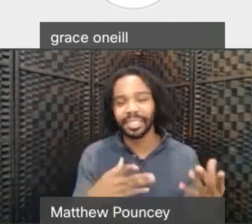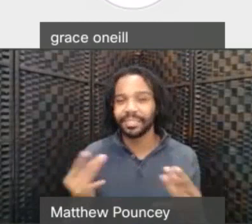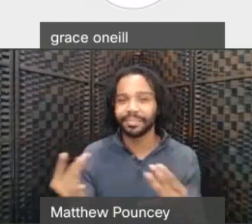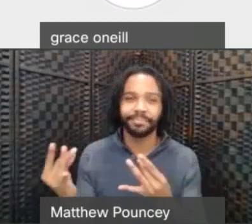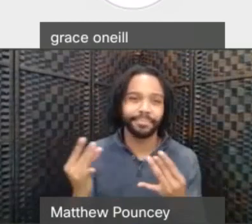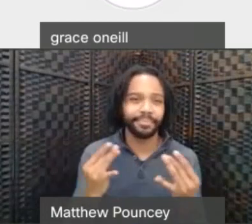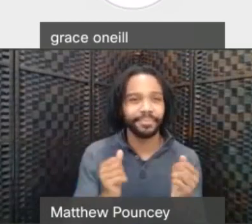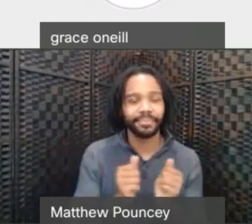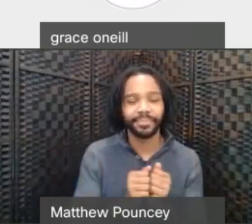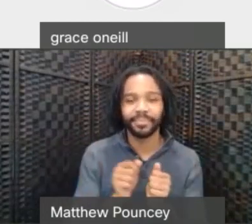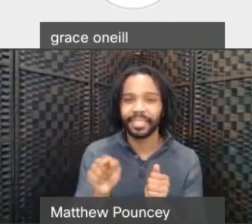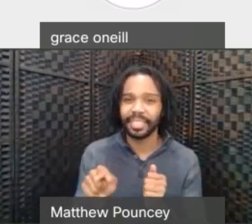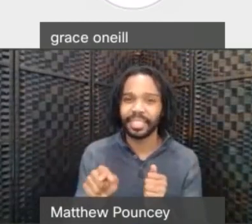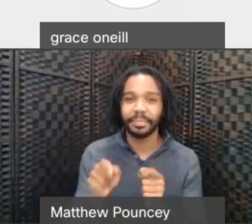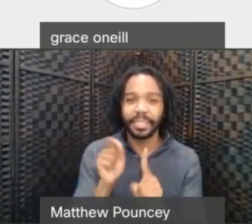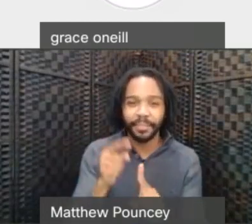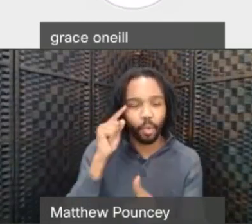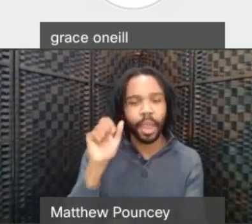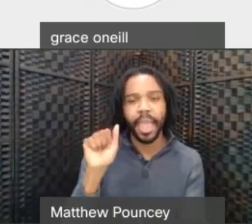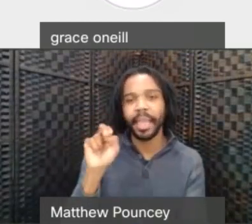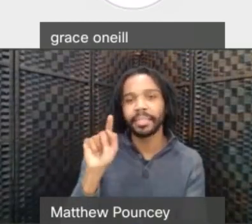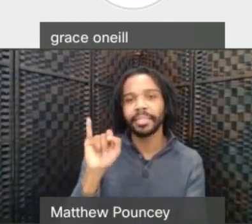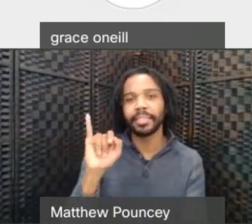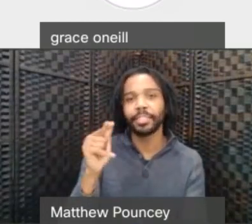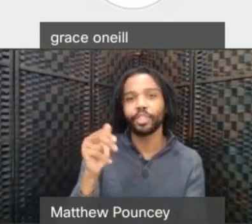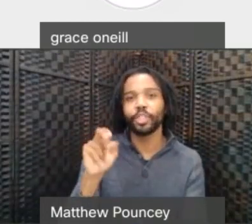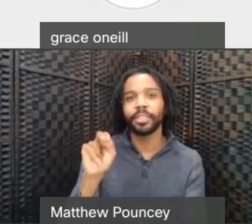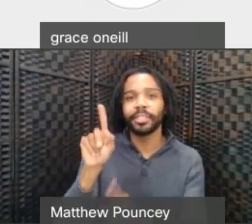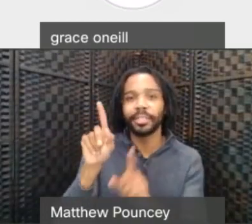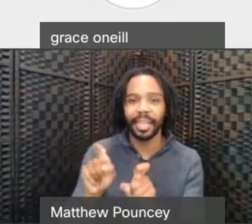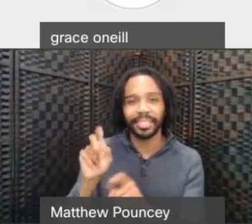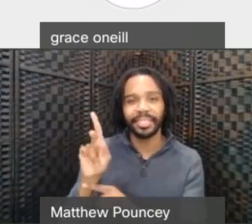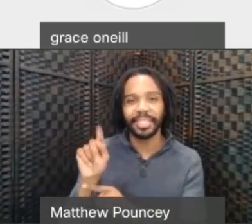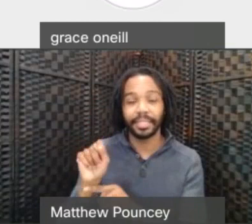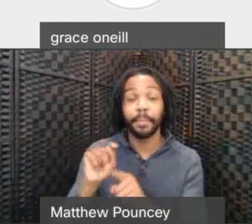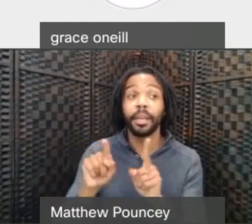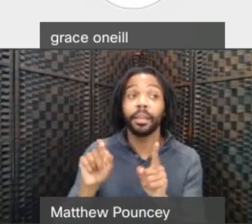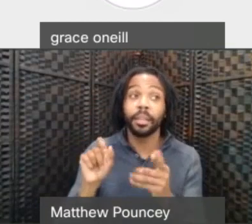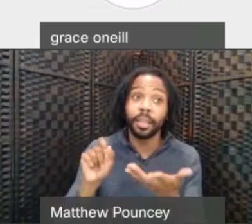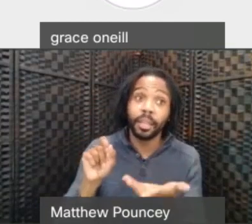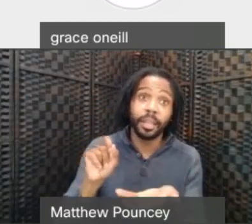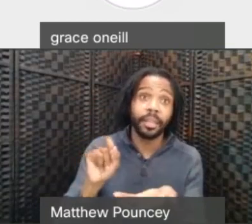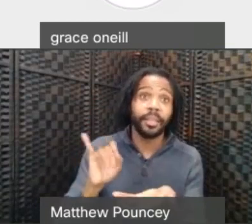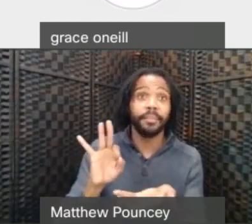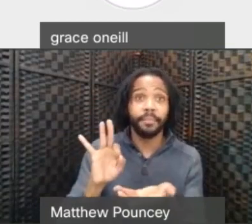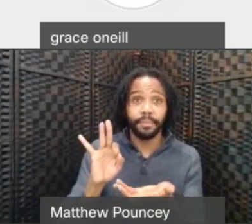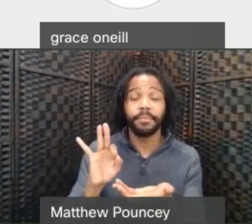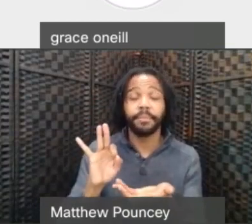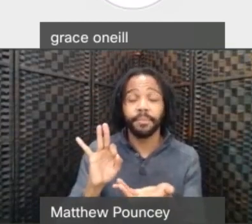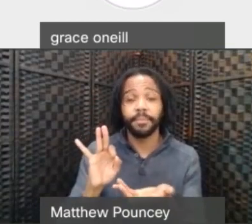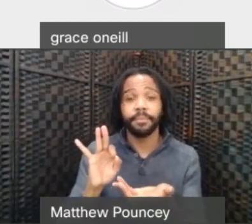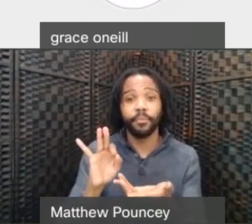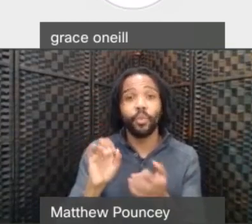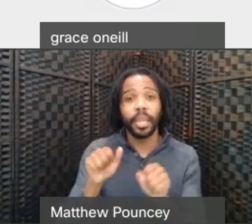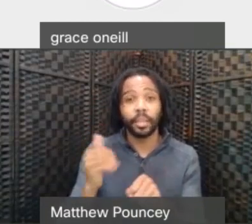for antigen test kits, but if possible, if we could get that question for the specific setting